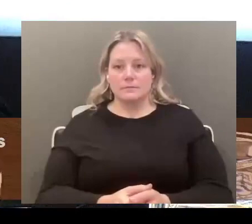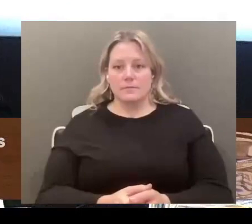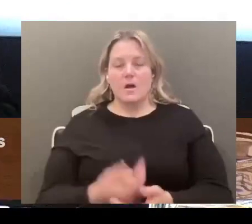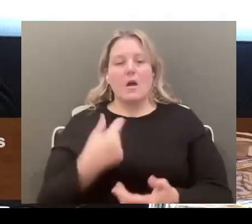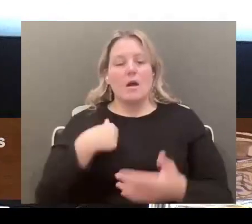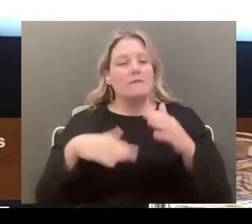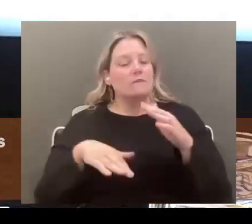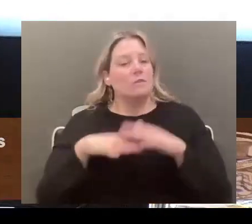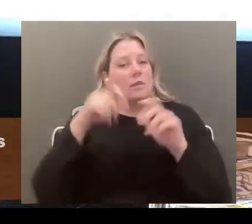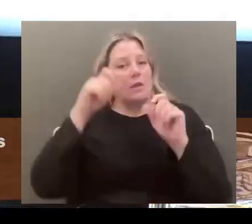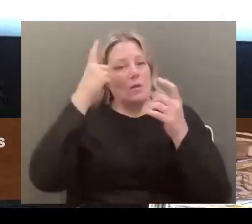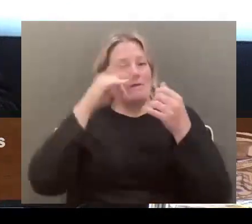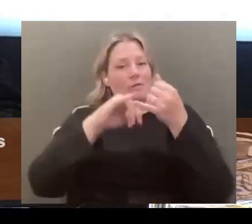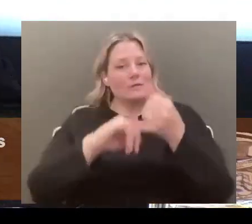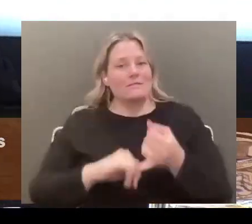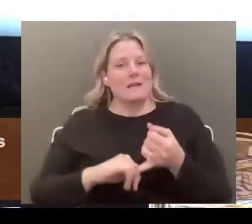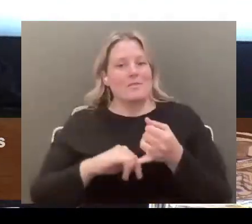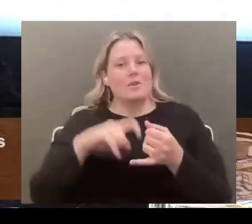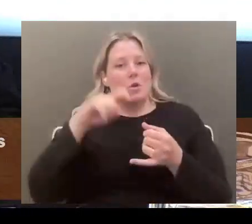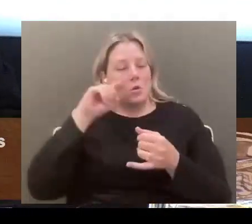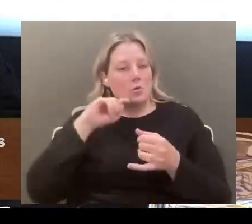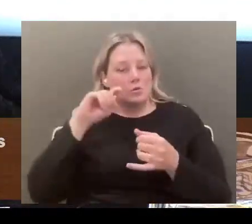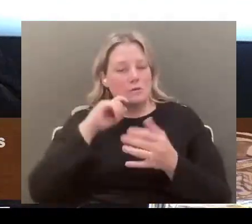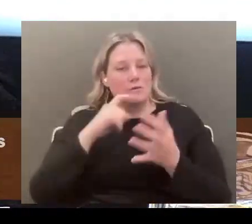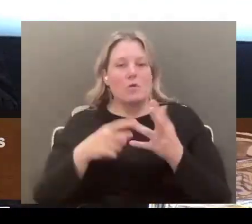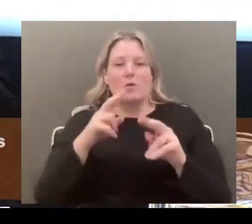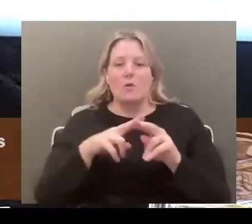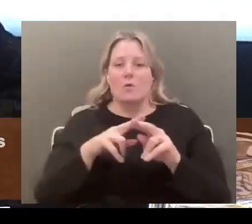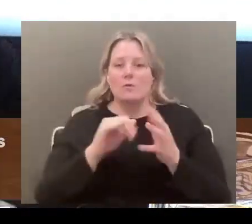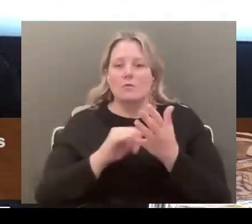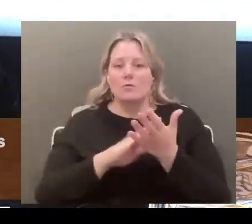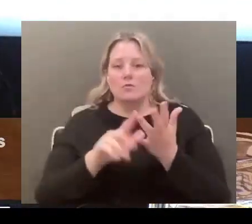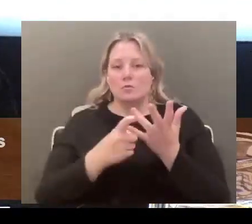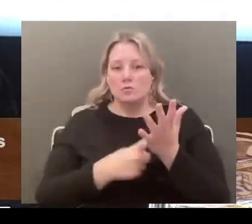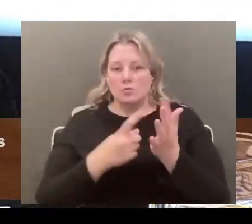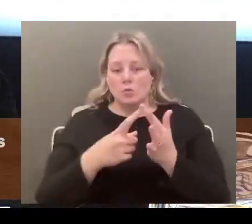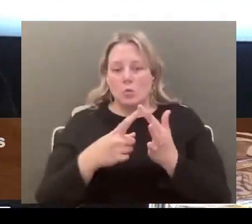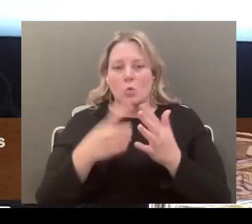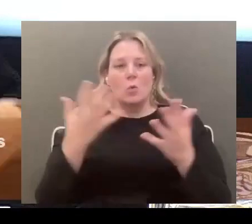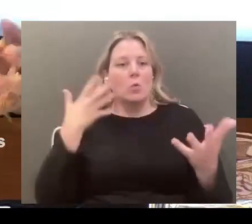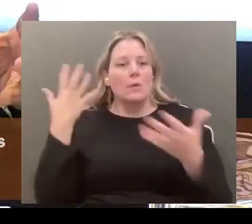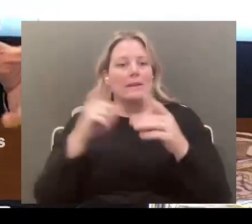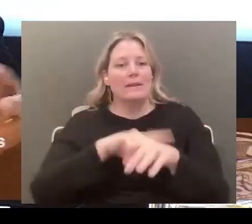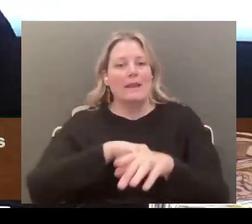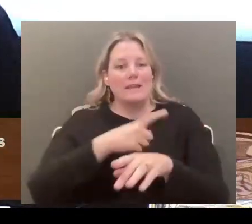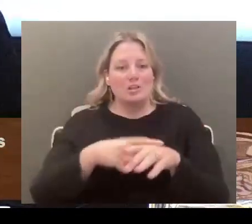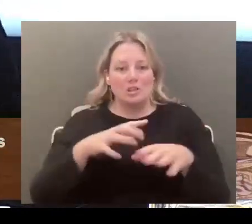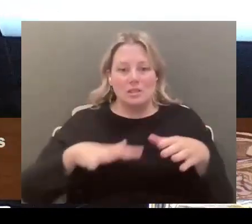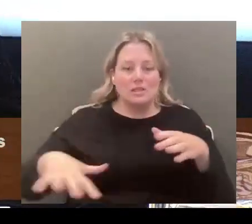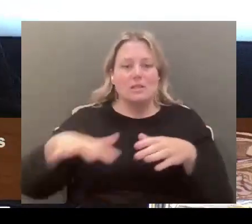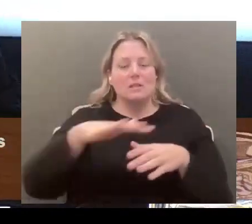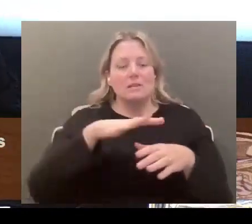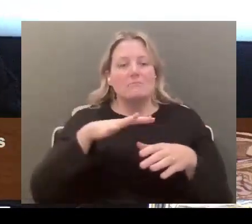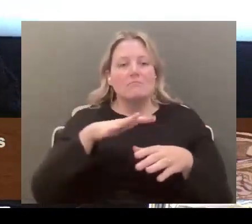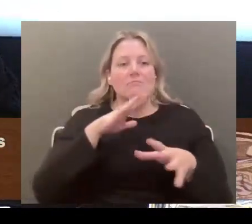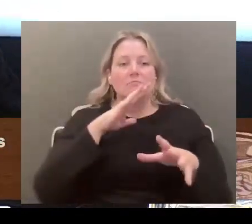Ocean offshore wind energy zone that the Commonwealth has announced,